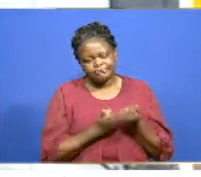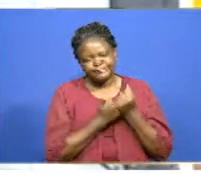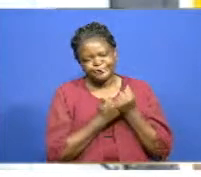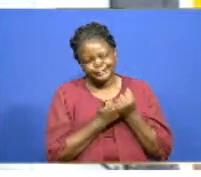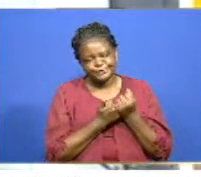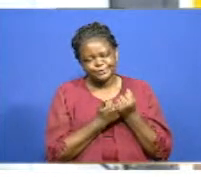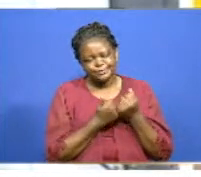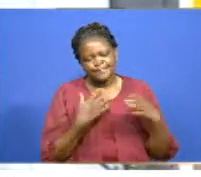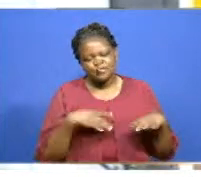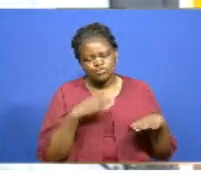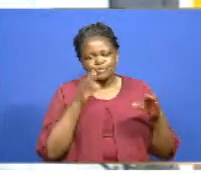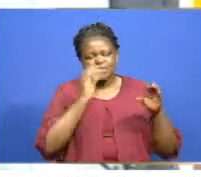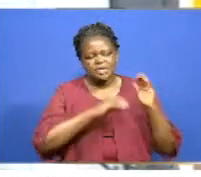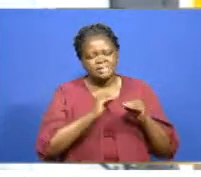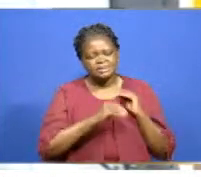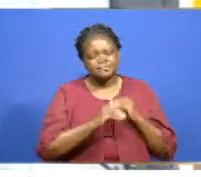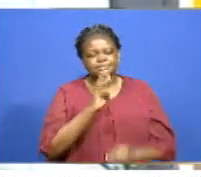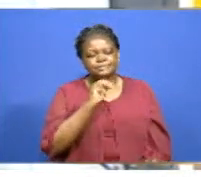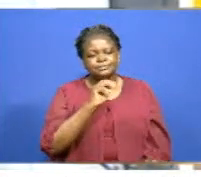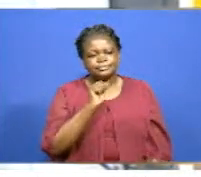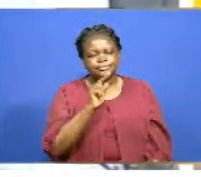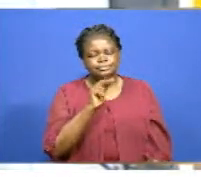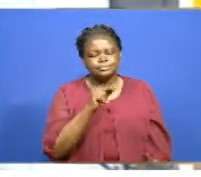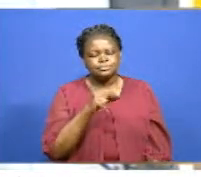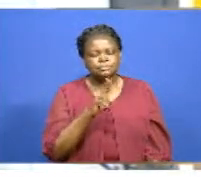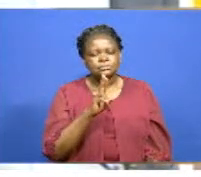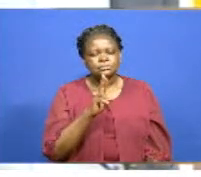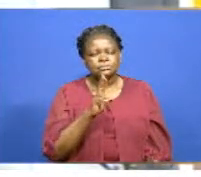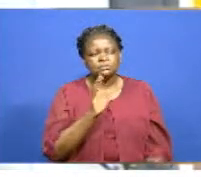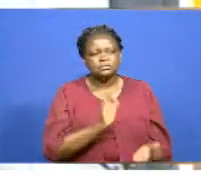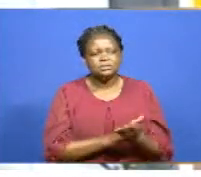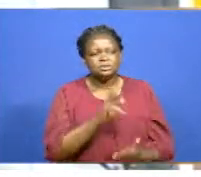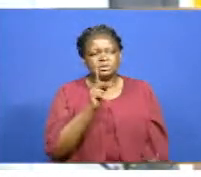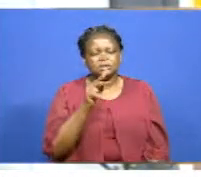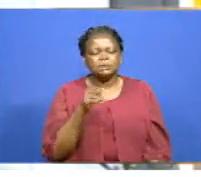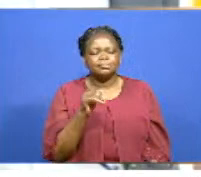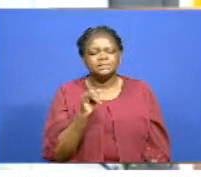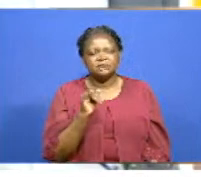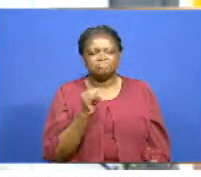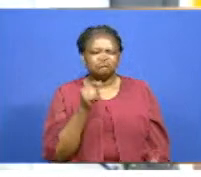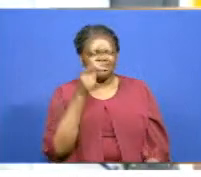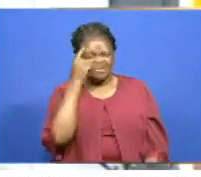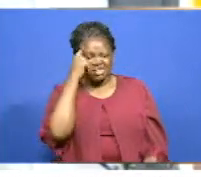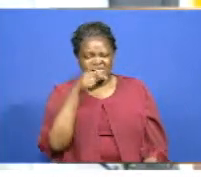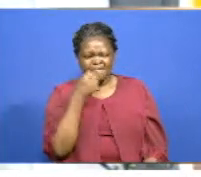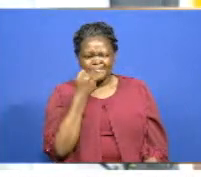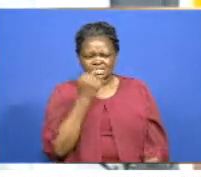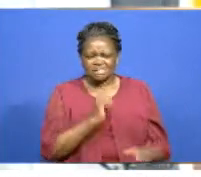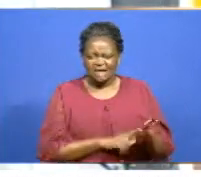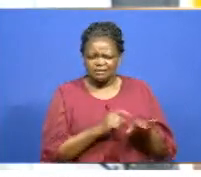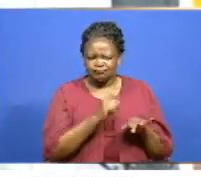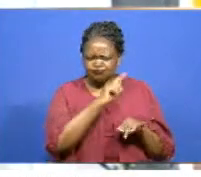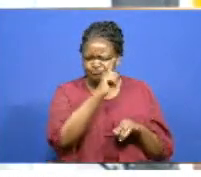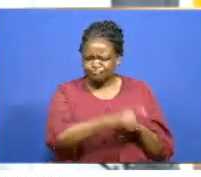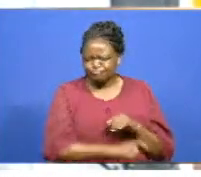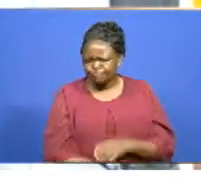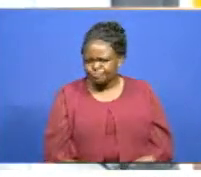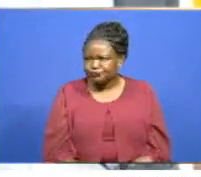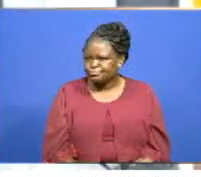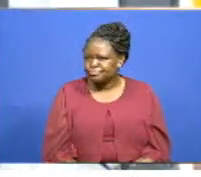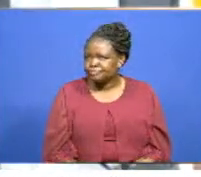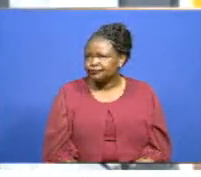wants to be elected in Matungu and Kabuchai? Could it have been his entry point?